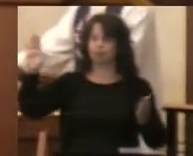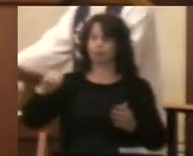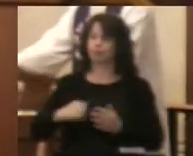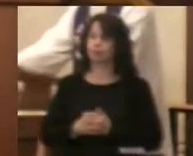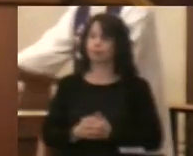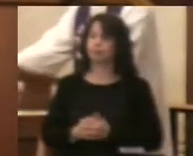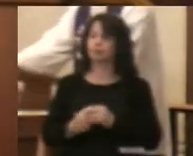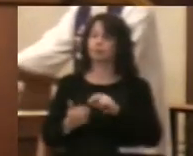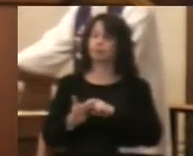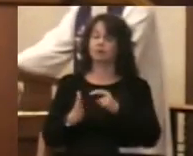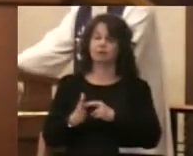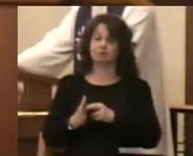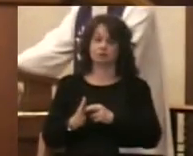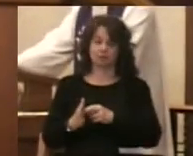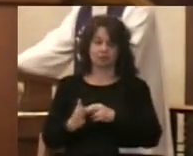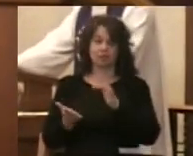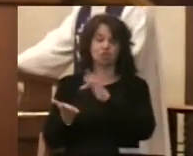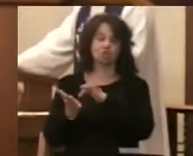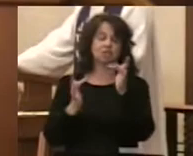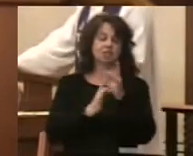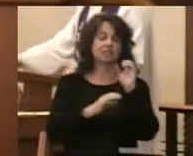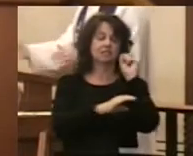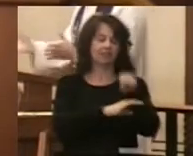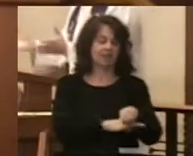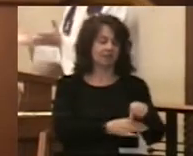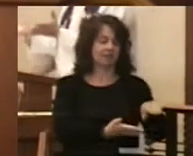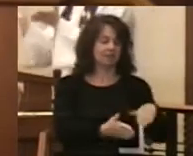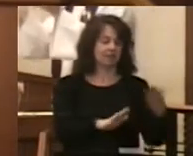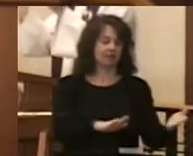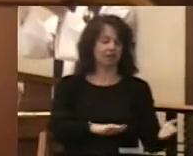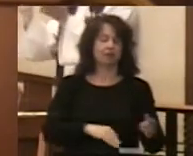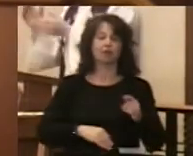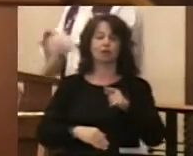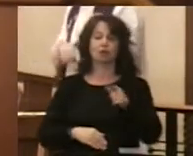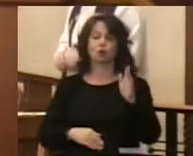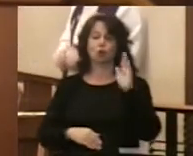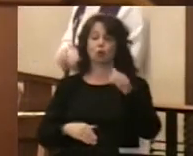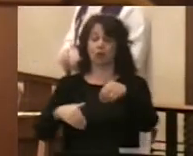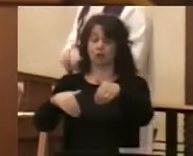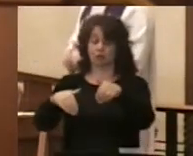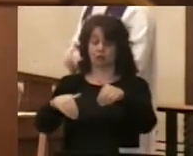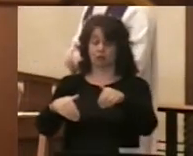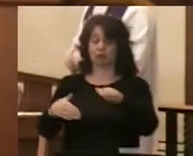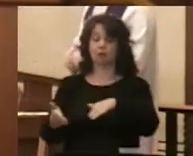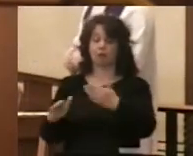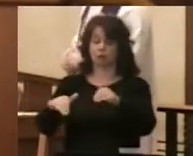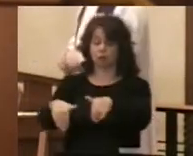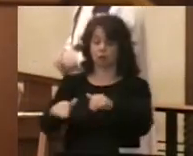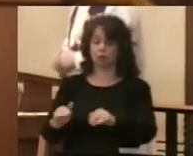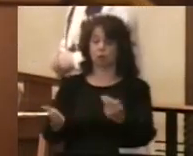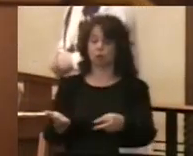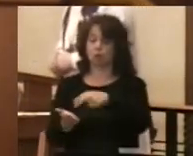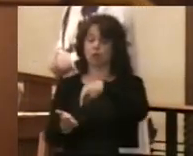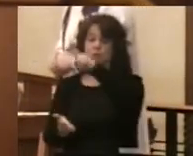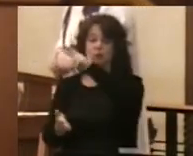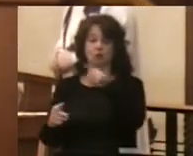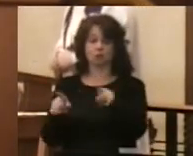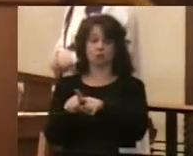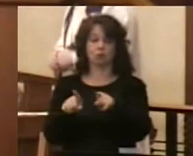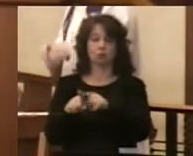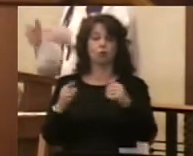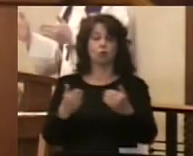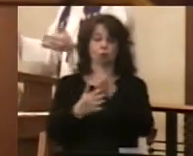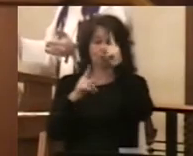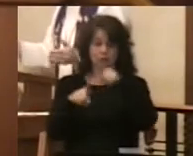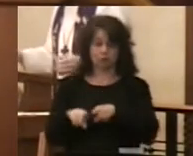And this means that because Jesus defeated death, you will be raised from the grave. This is the new covenant,